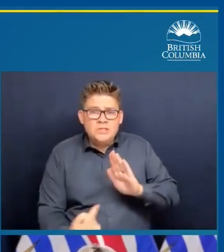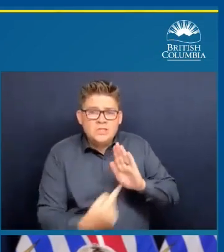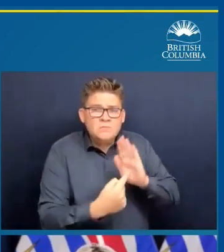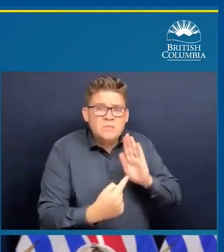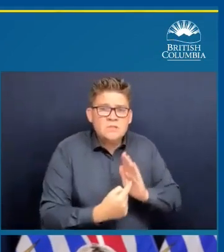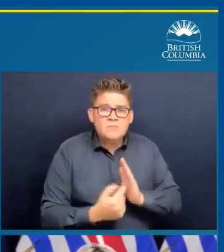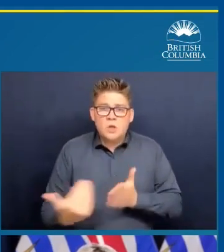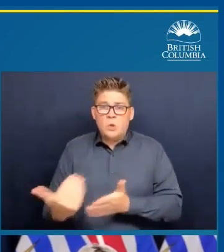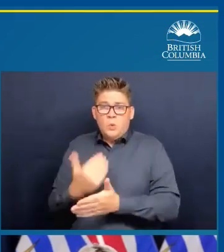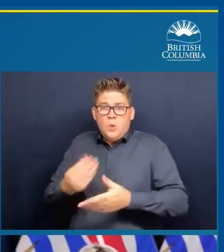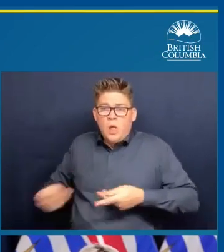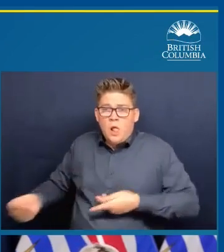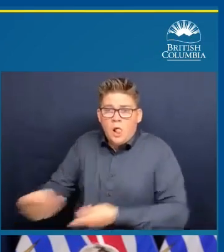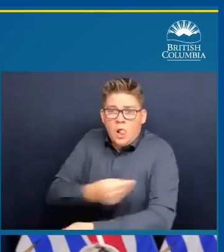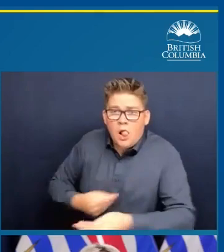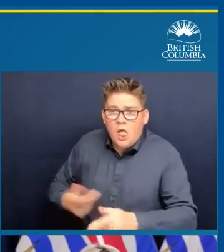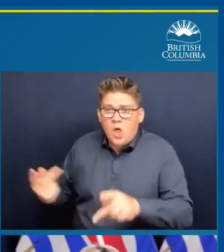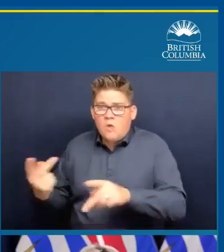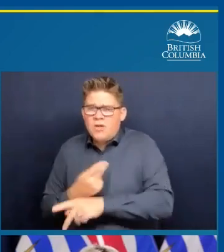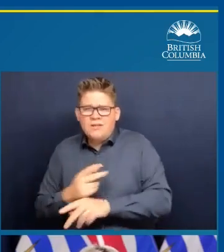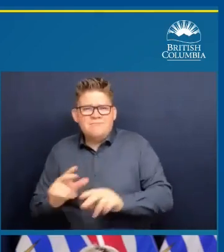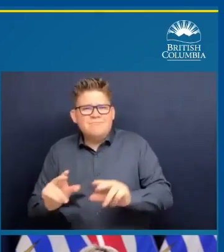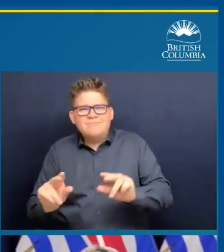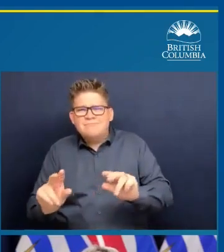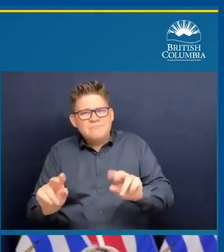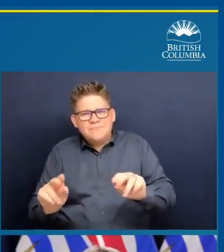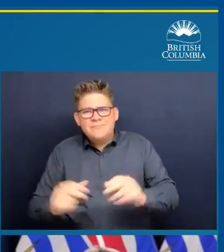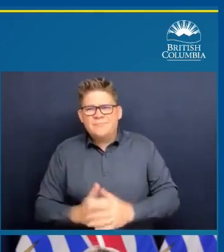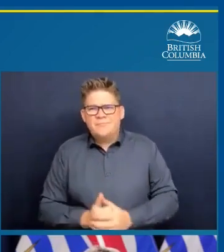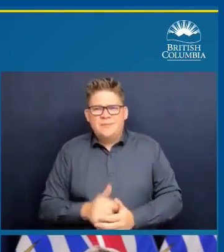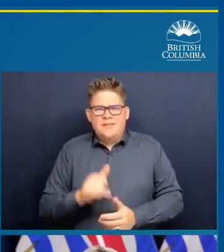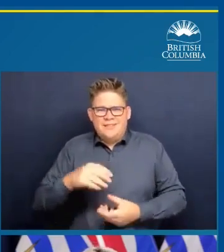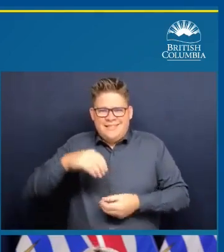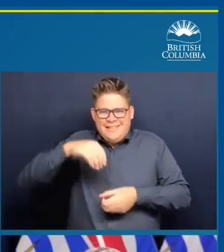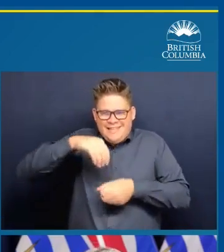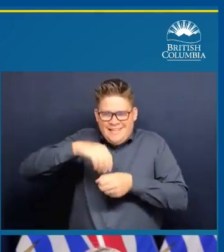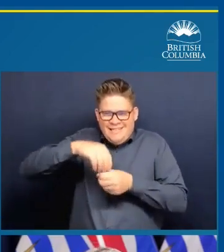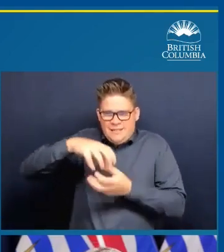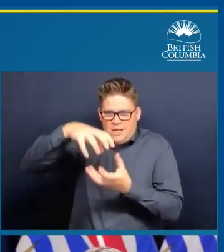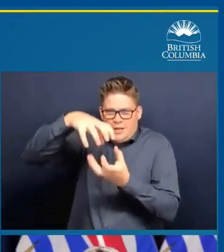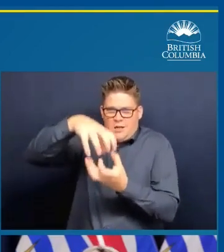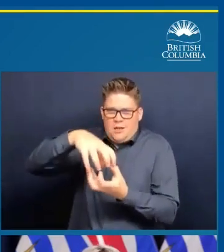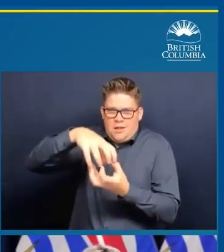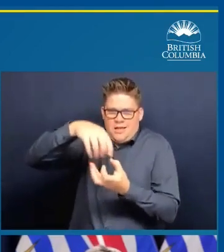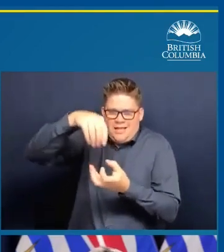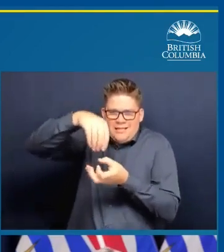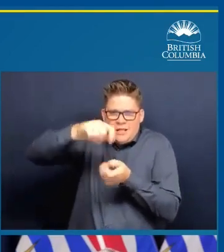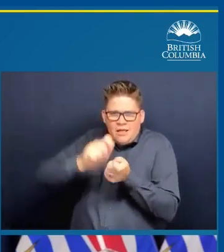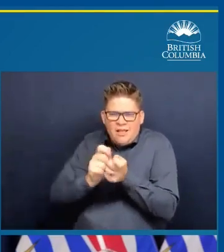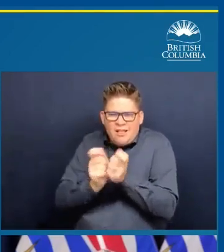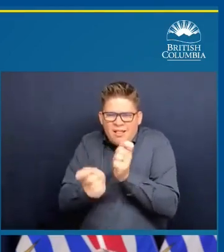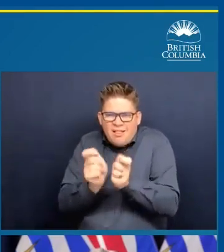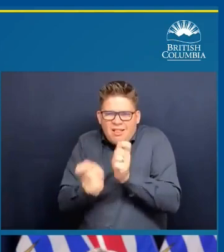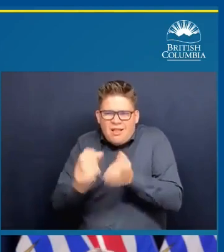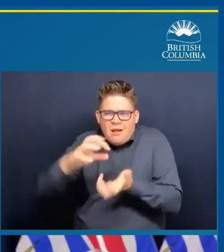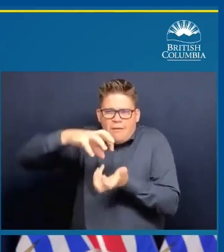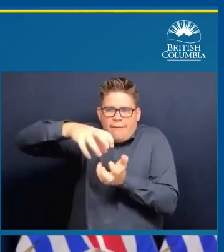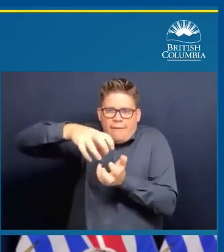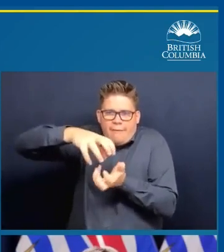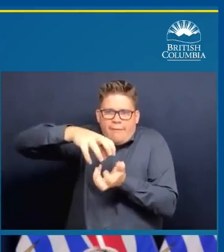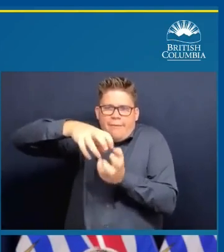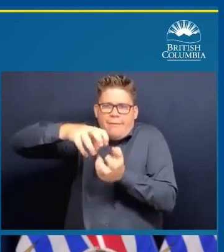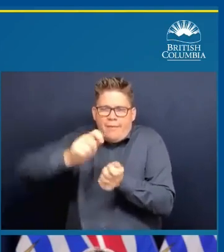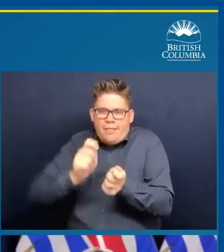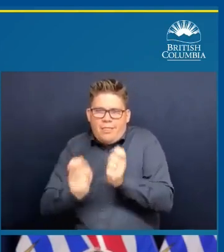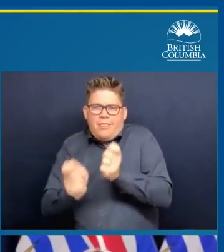we're seeing is it's all different variations around the same sort of variant. And most of it is as